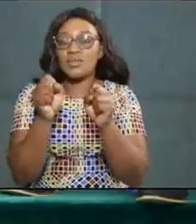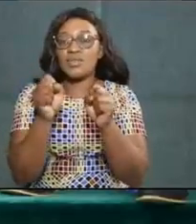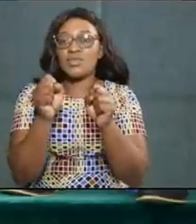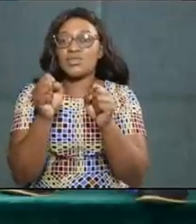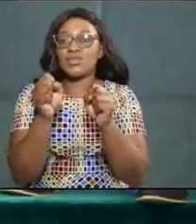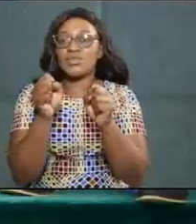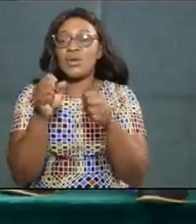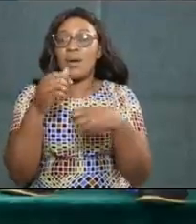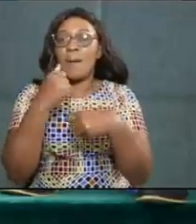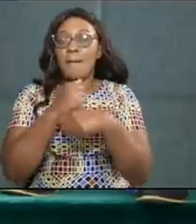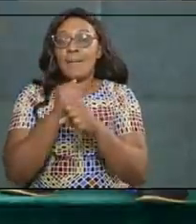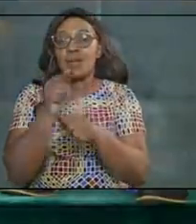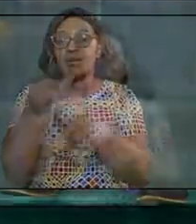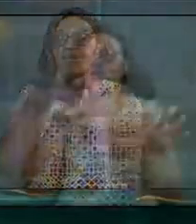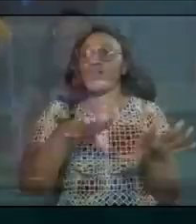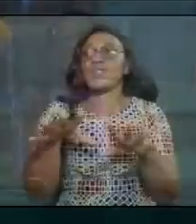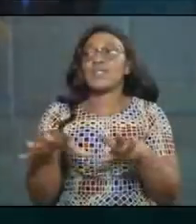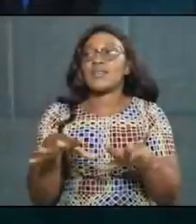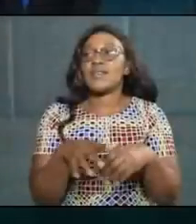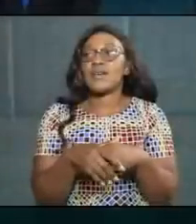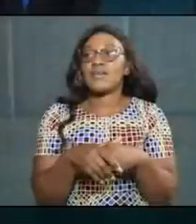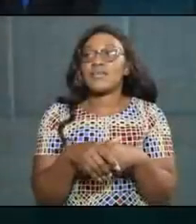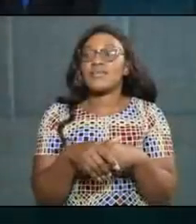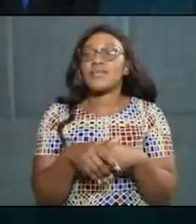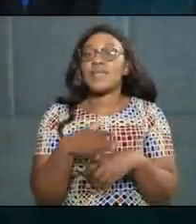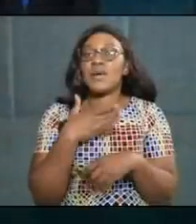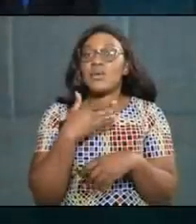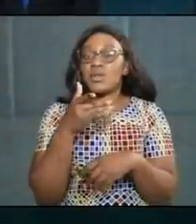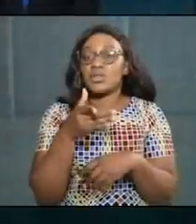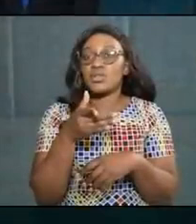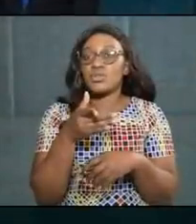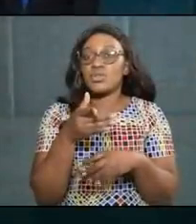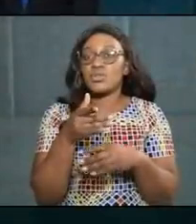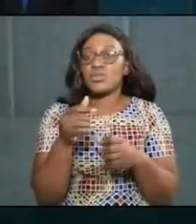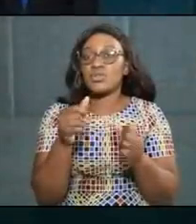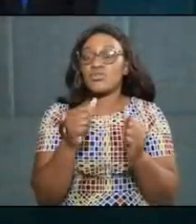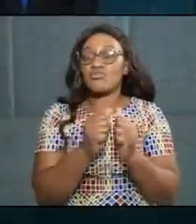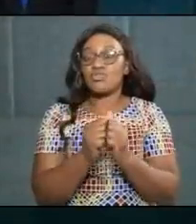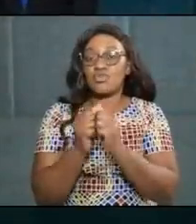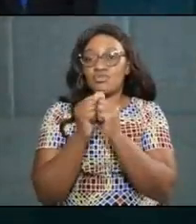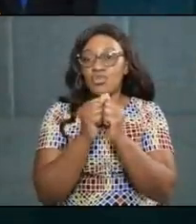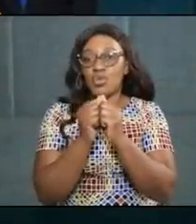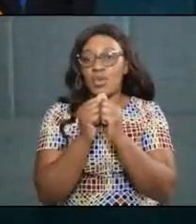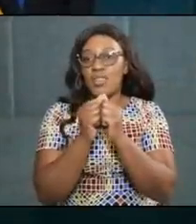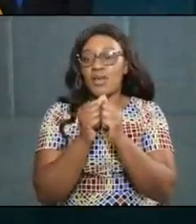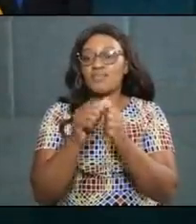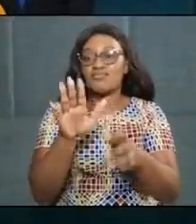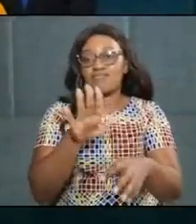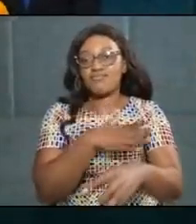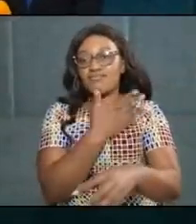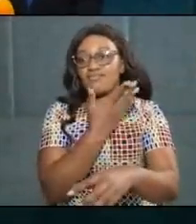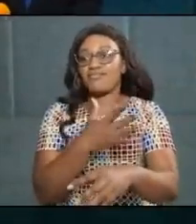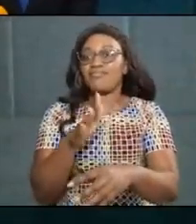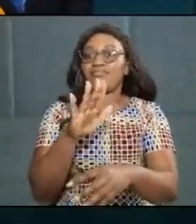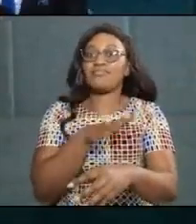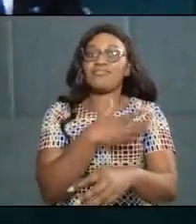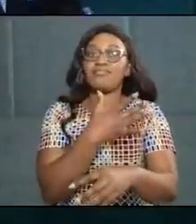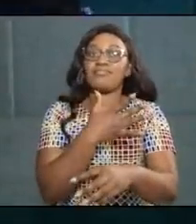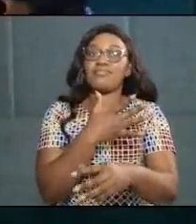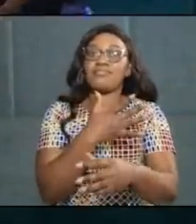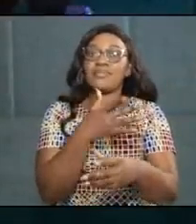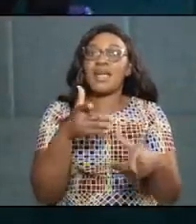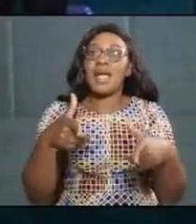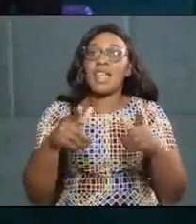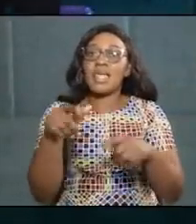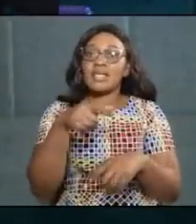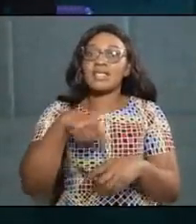down. Now, I want you guys to join us in singing the first song we sang. Let us stand up and sing